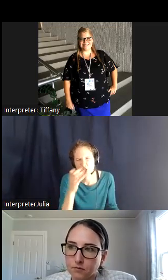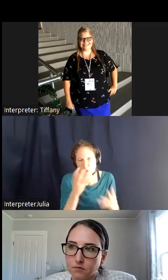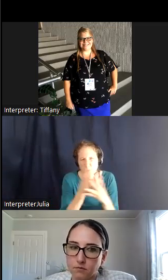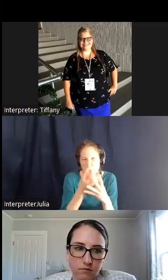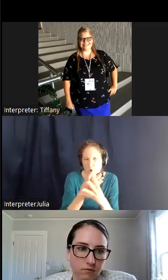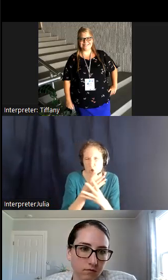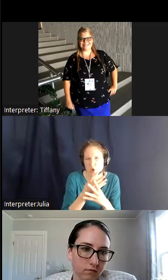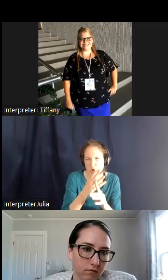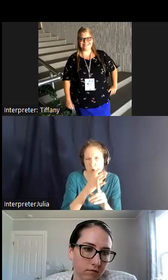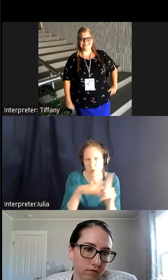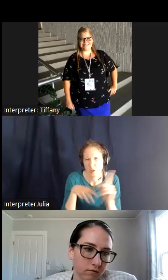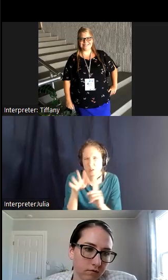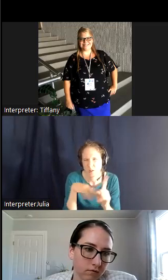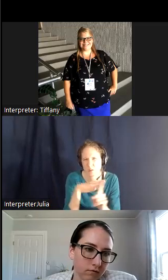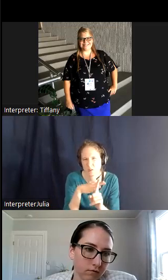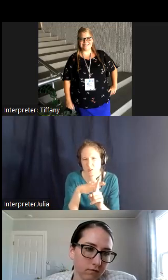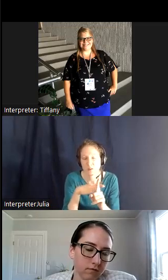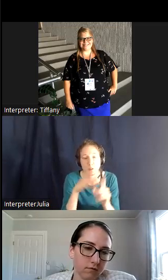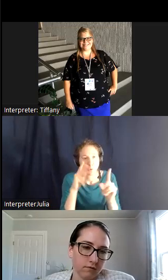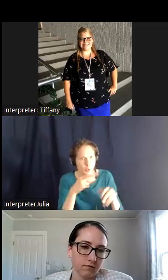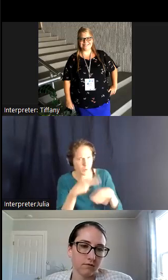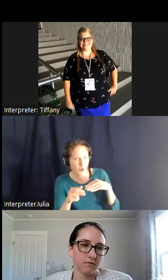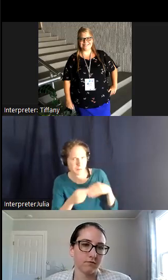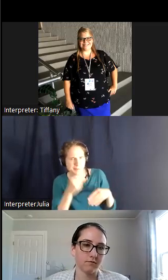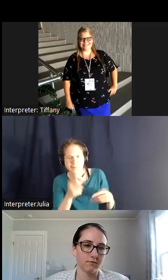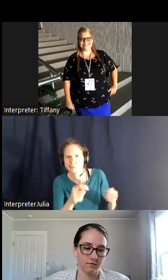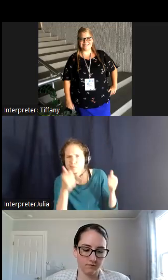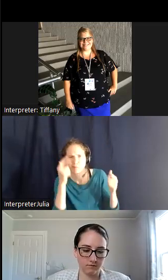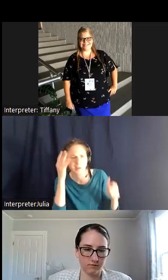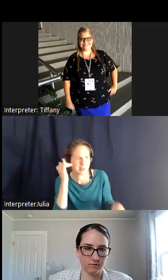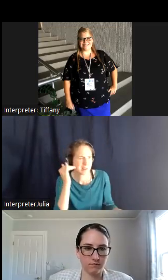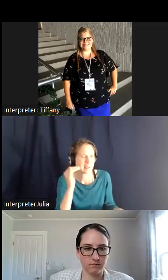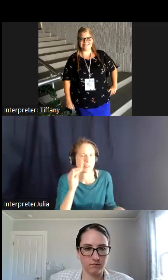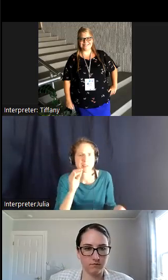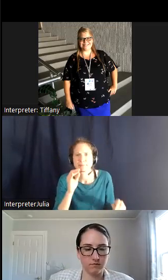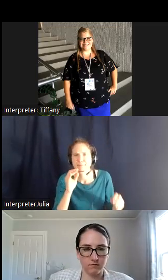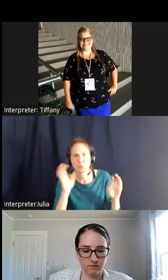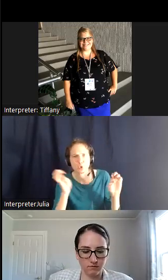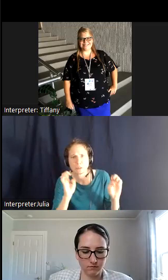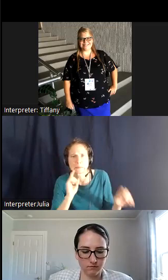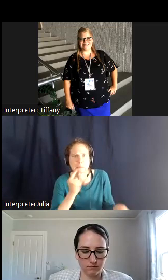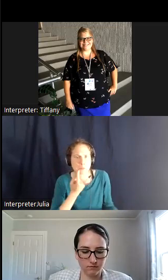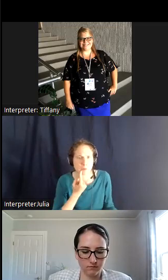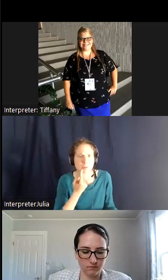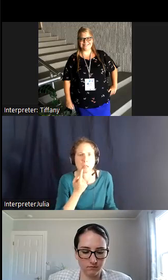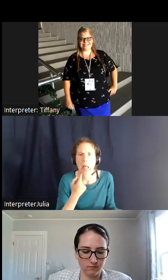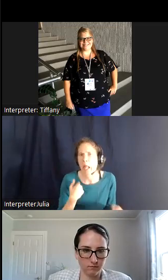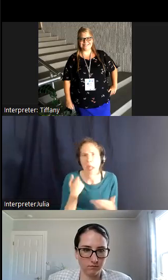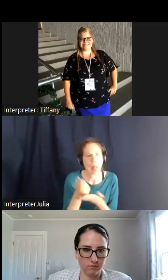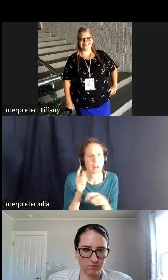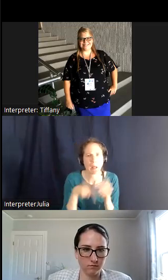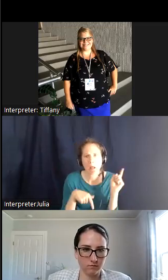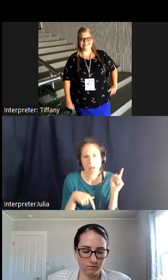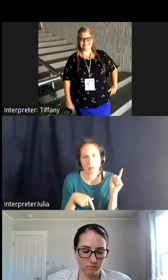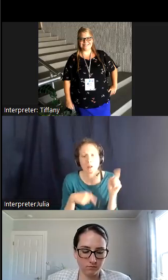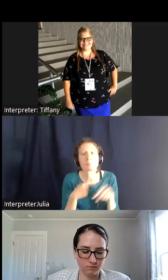referring somebody out right away for that crisis service or something else that you can't provide,